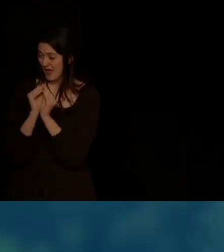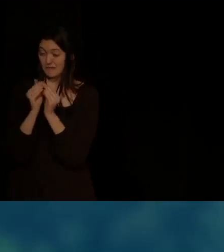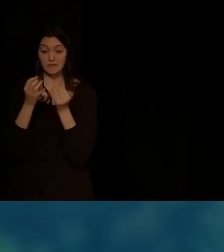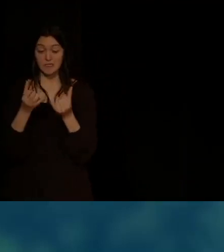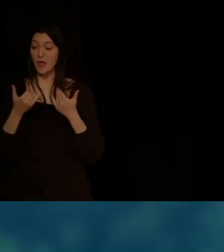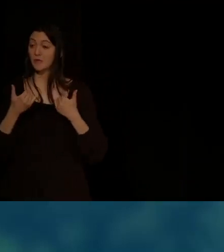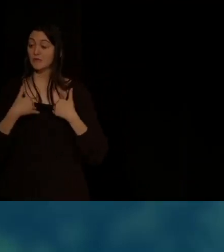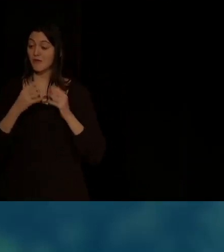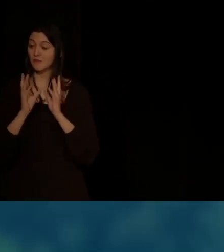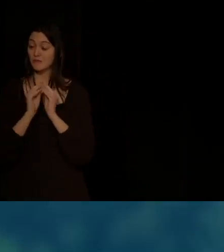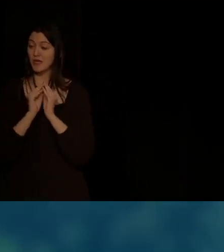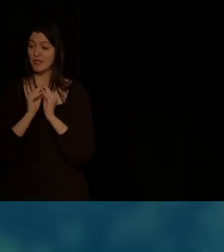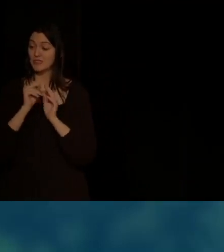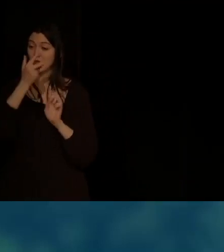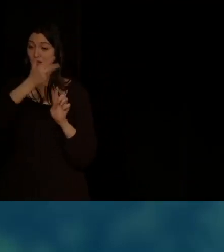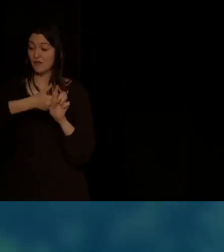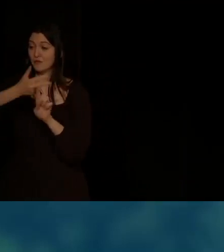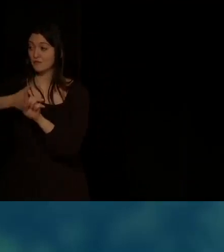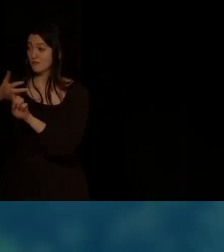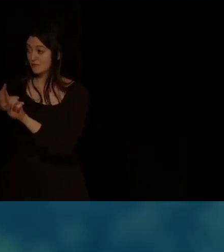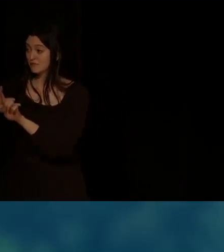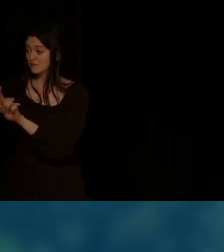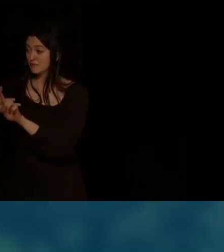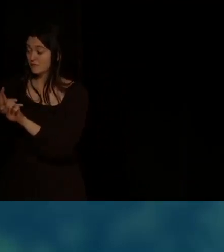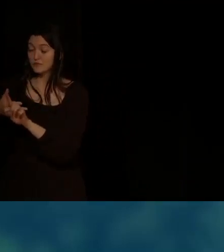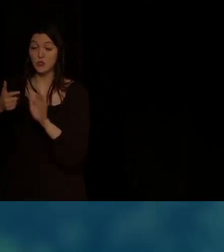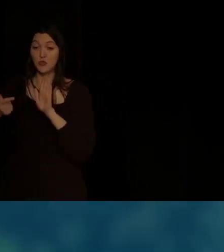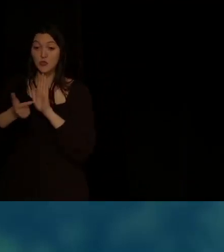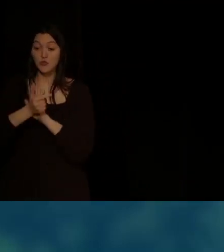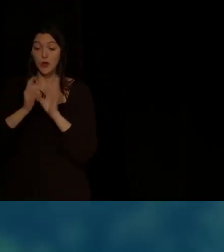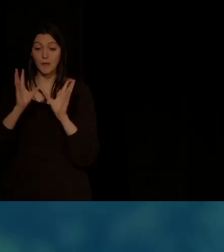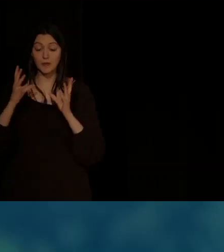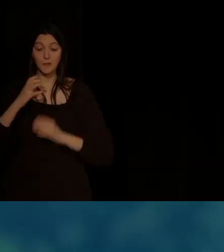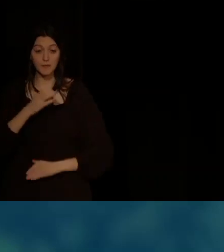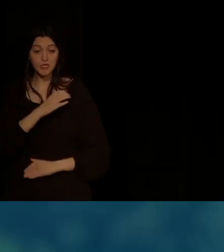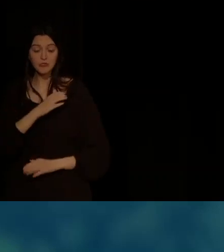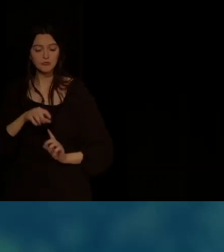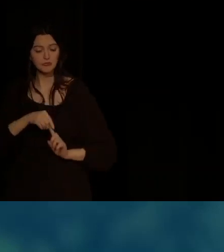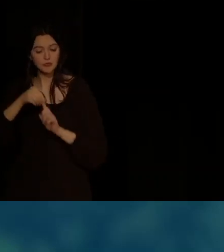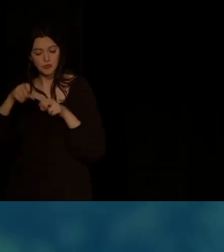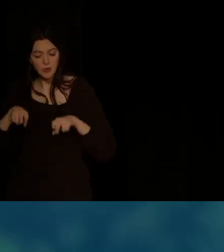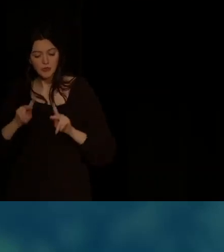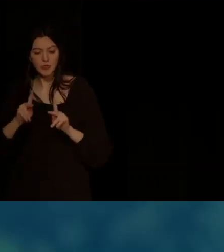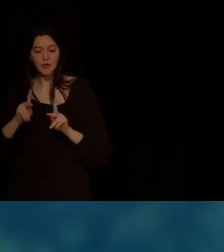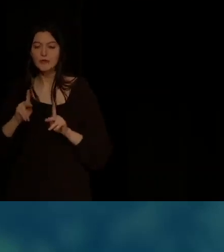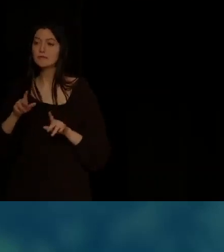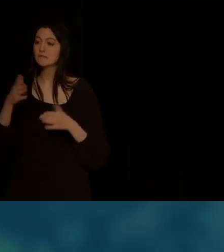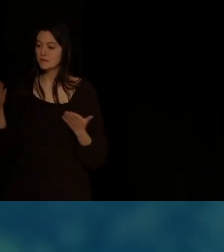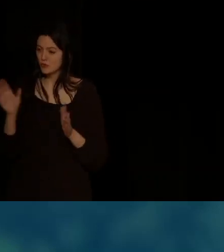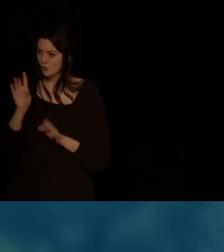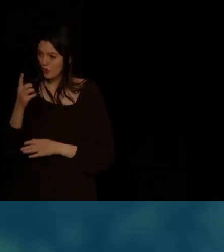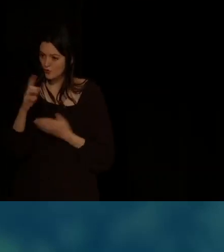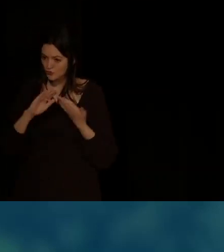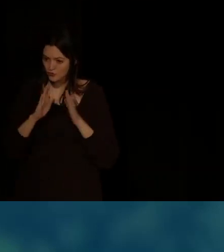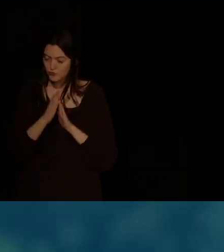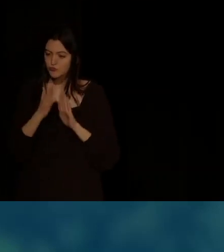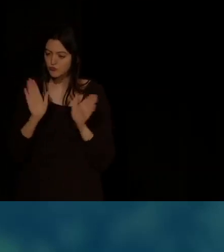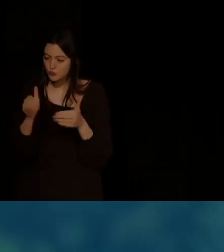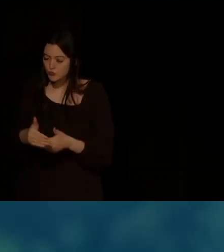hold commission meetings quarterly. The Crime Commission is a unique opportunity for me to bring into the same room police